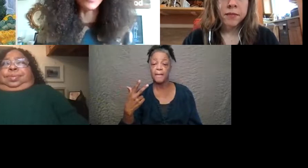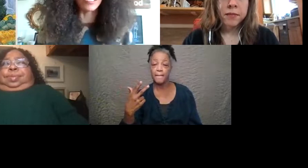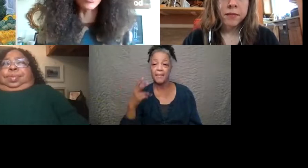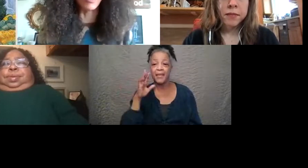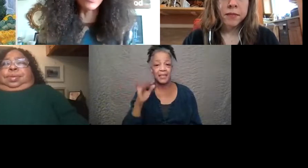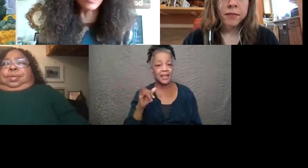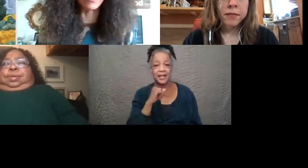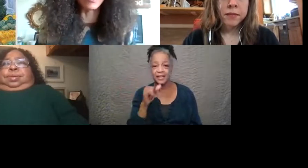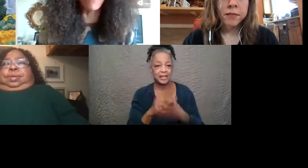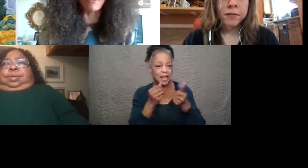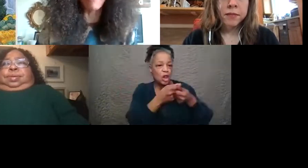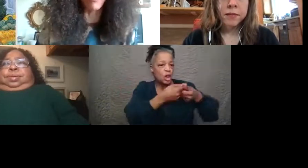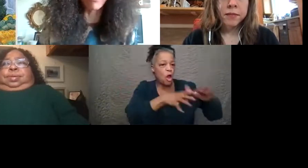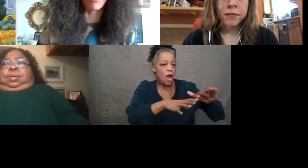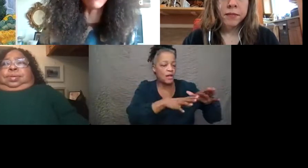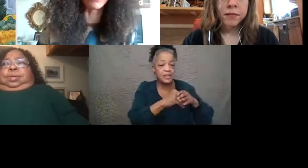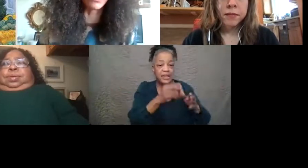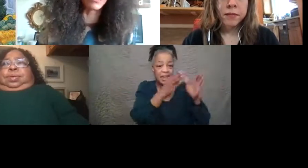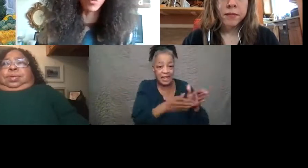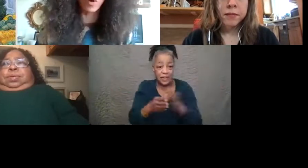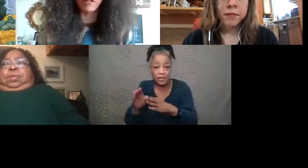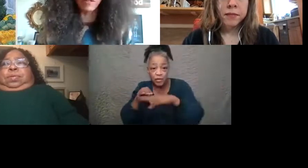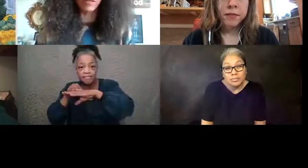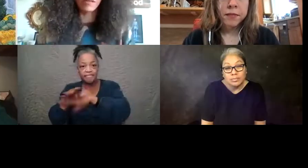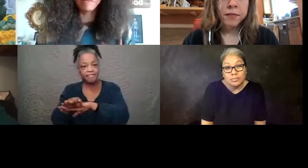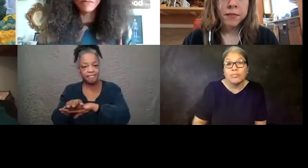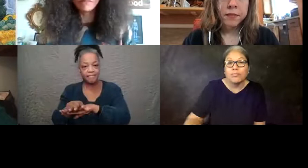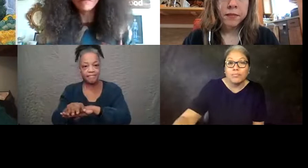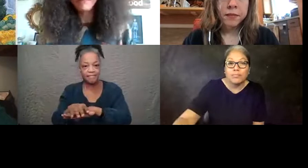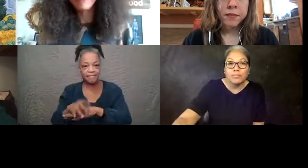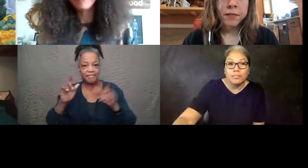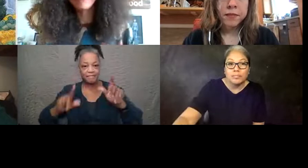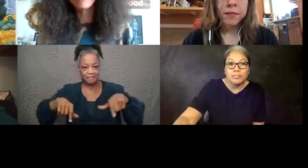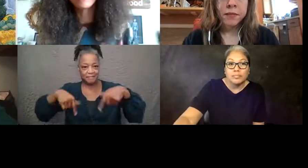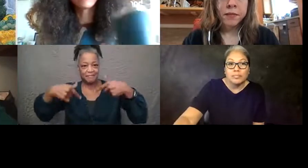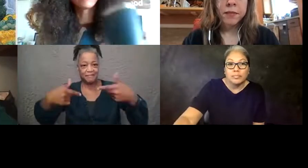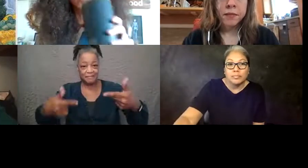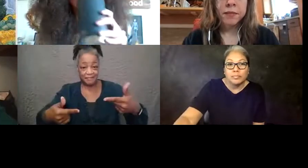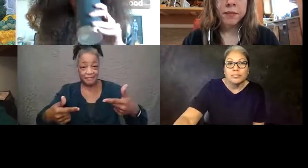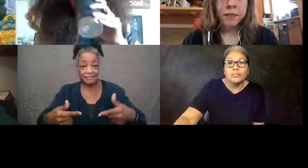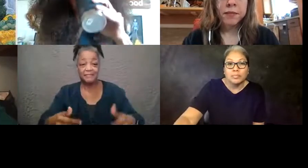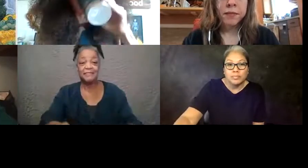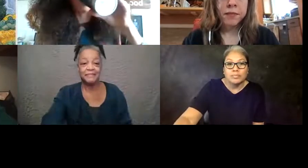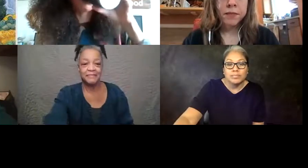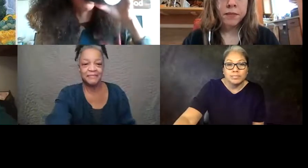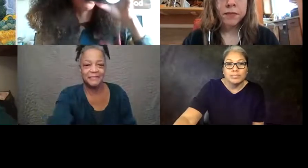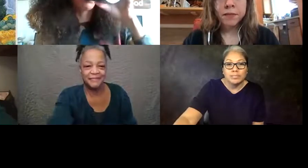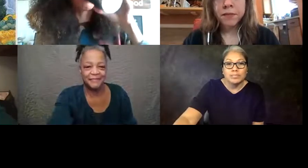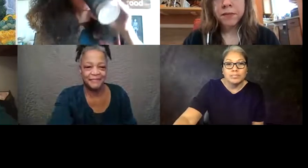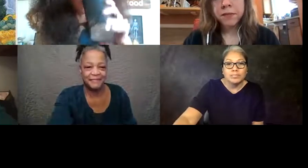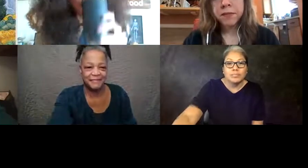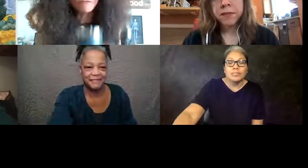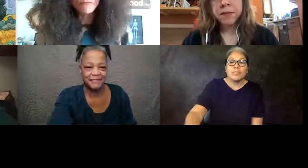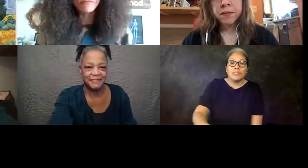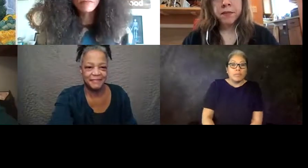that doesn't get lost in this very important conversation as well. Thank you for that, Rima. This is Jessica. I